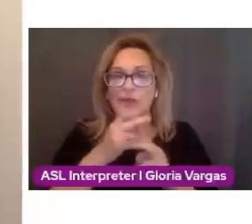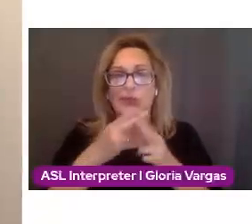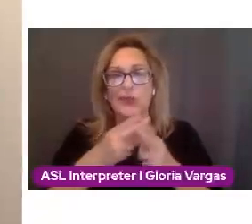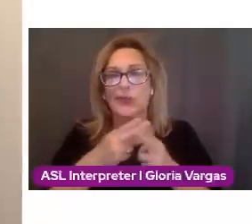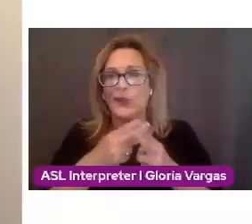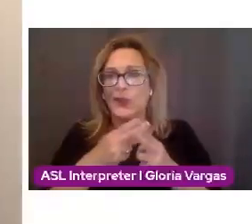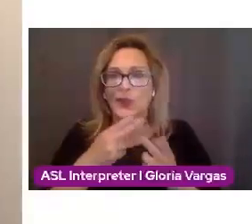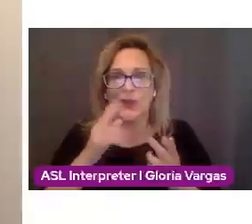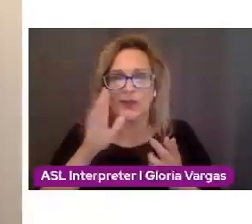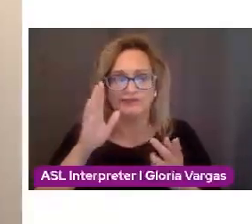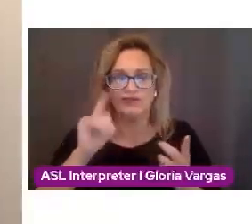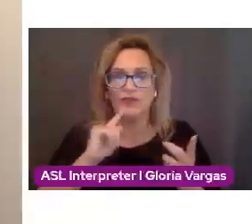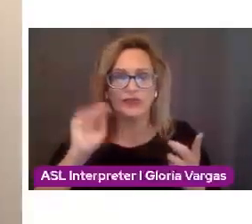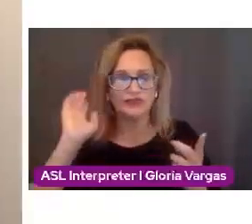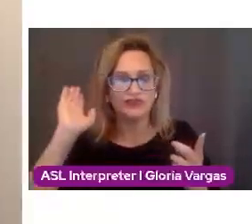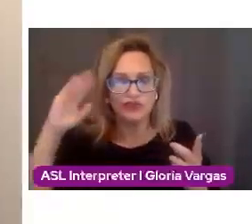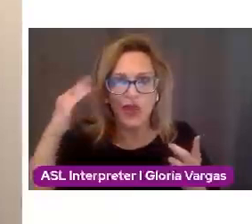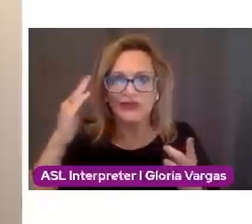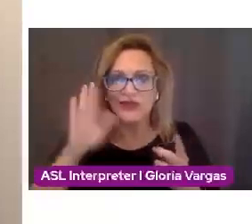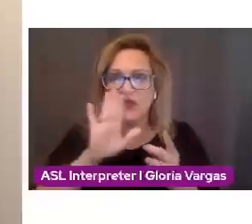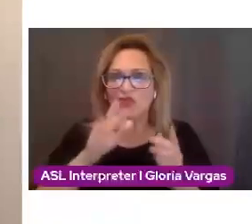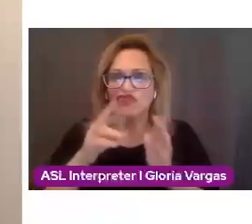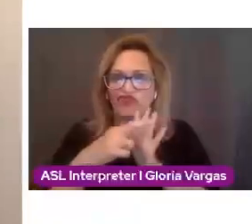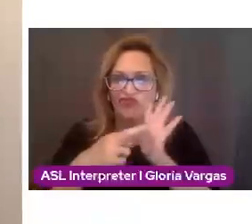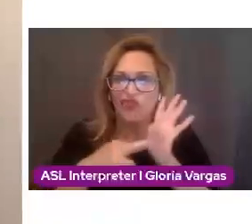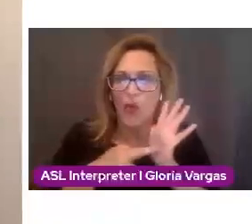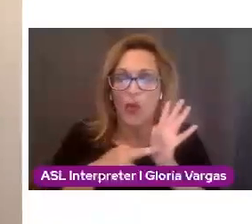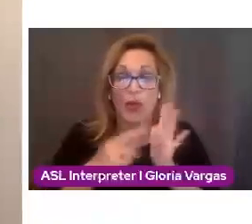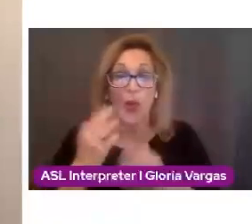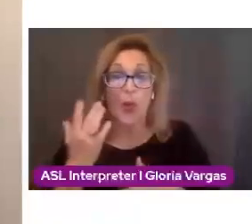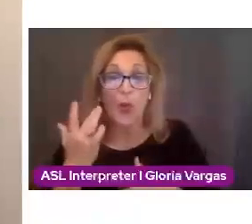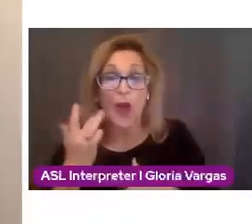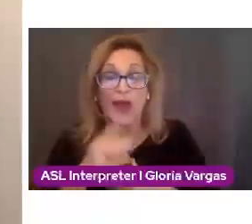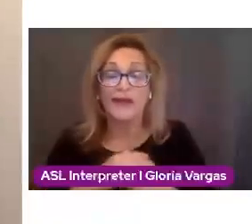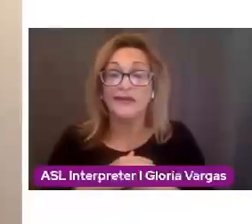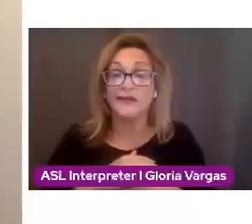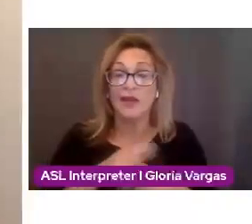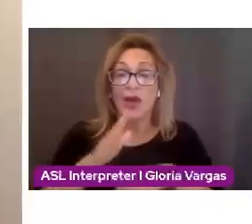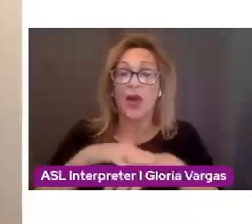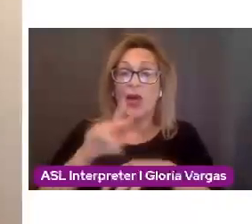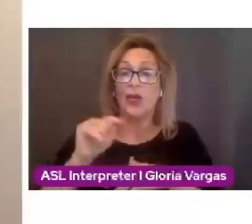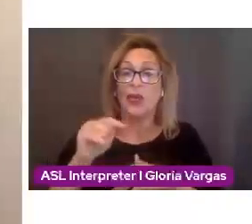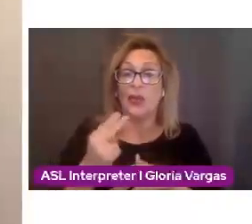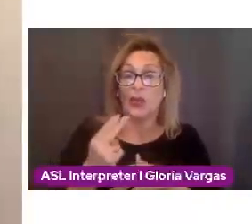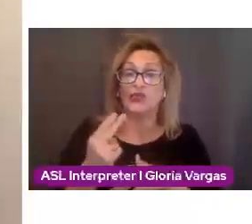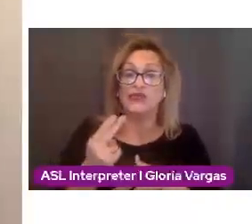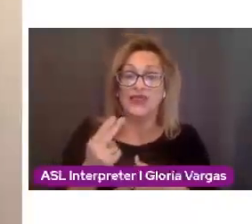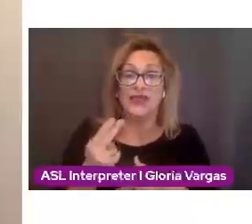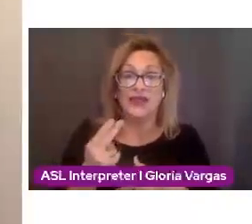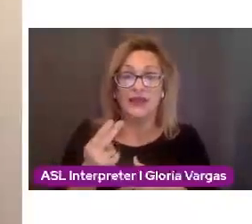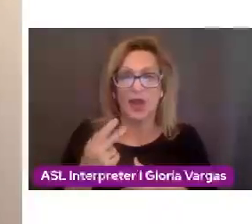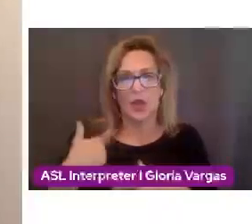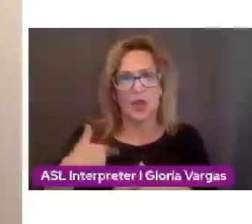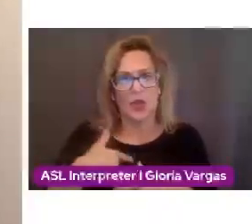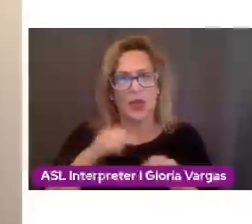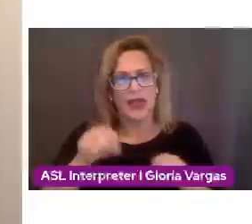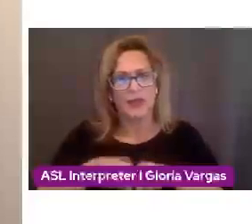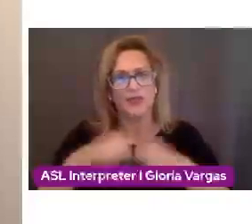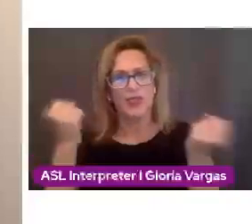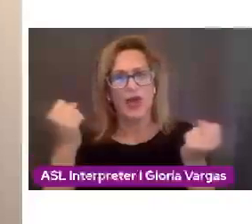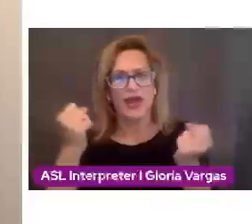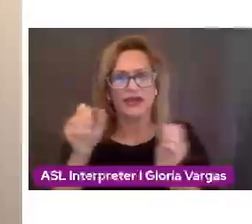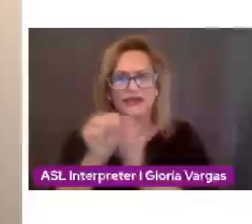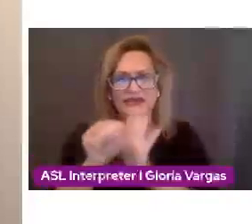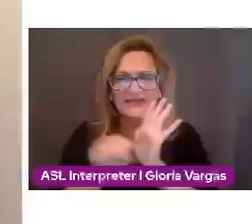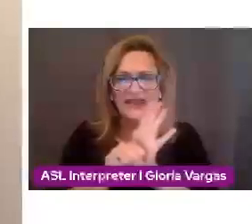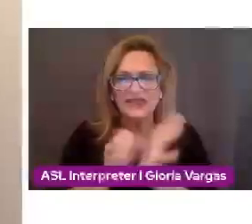rulings, because on Thursday they ruled that that we can violate states' rights